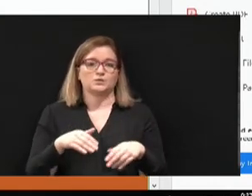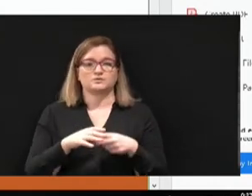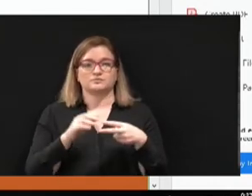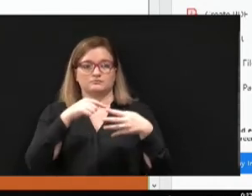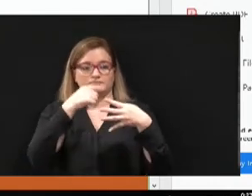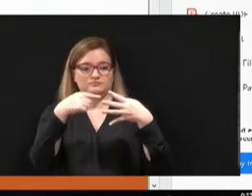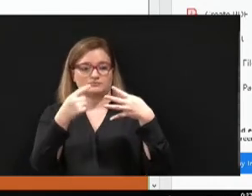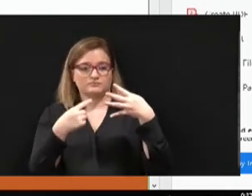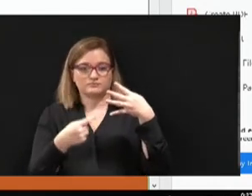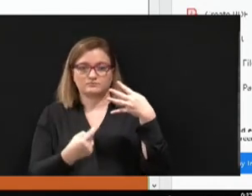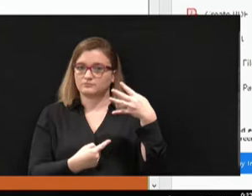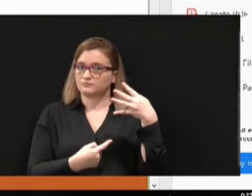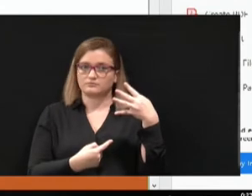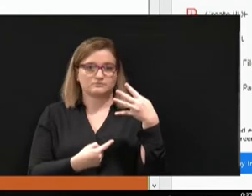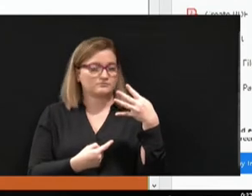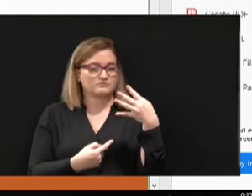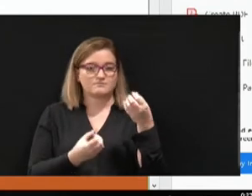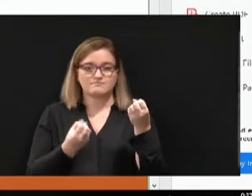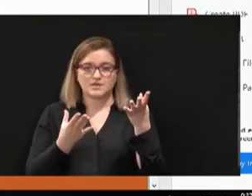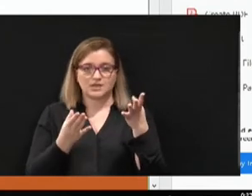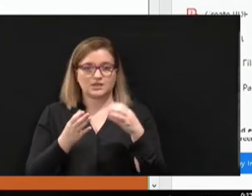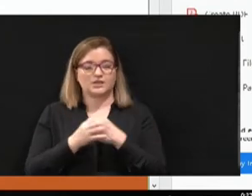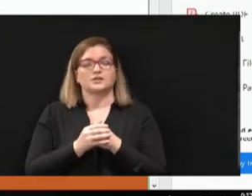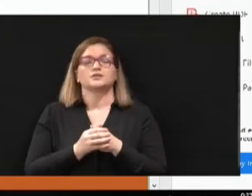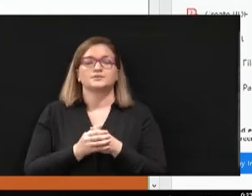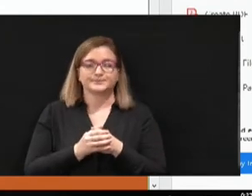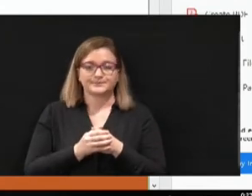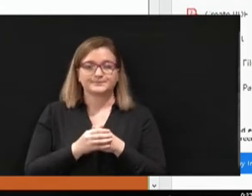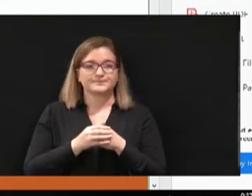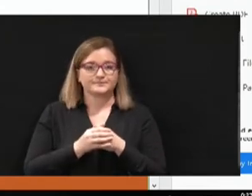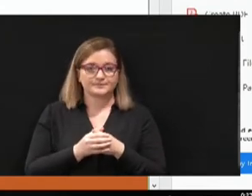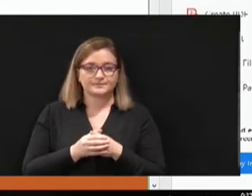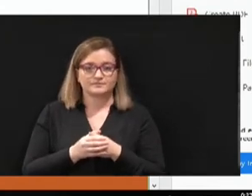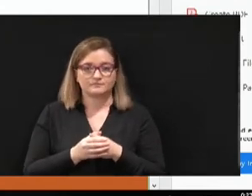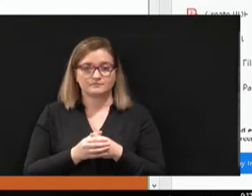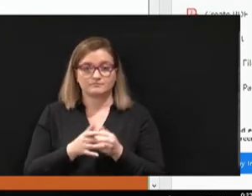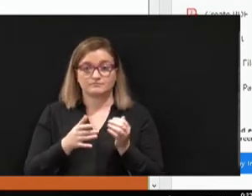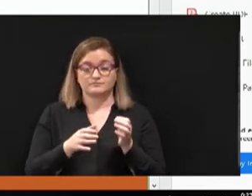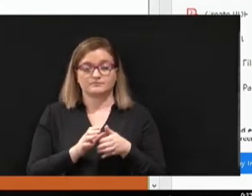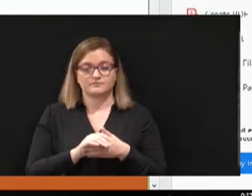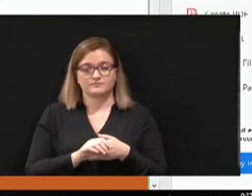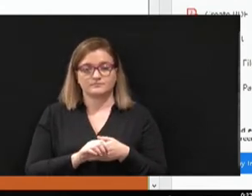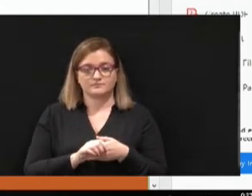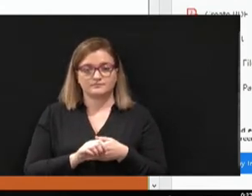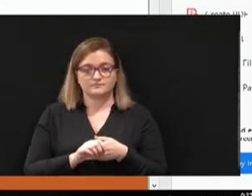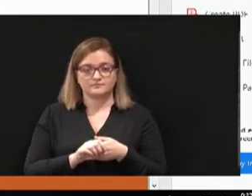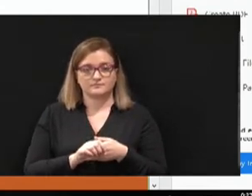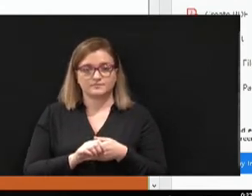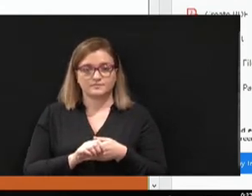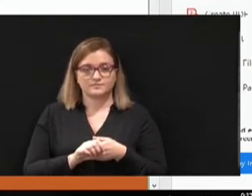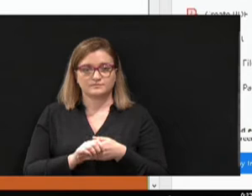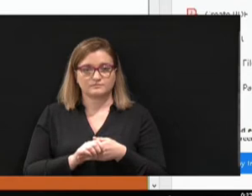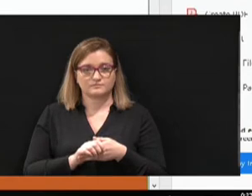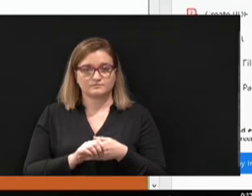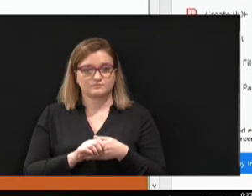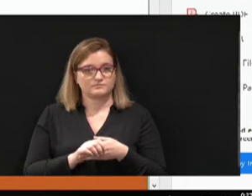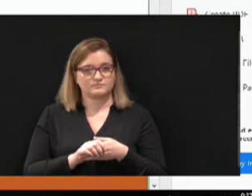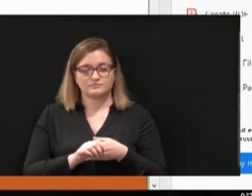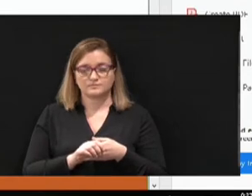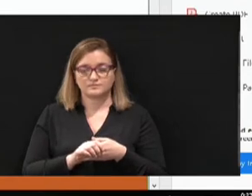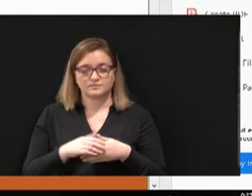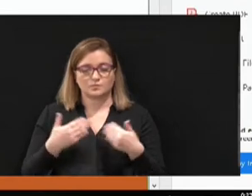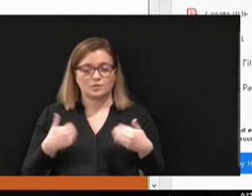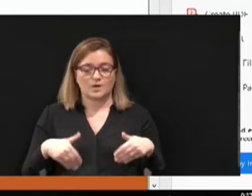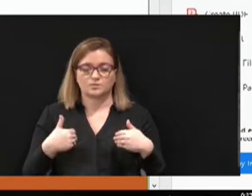fluency, comprehension, teacher education and reading instruction, and computer technology and reading instruction. And this is